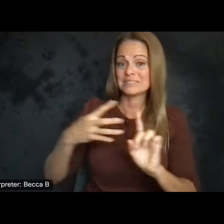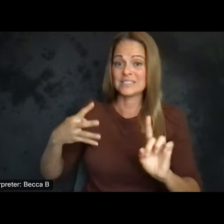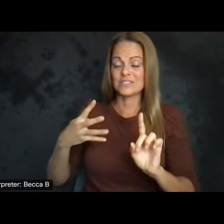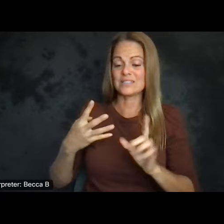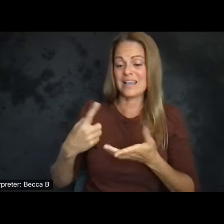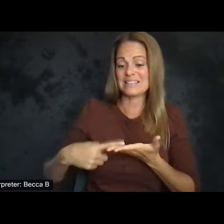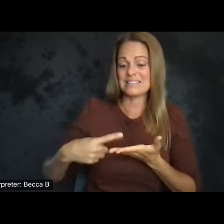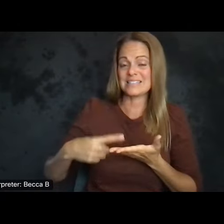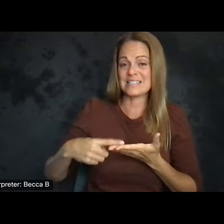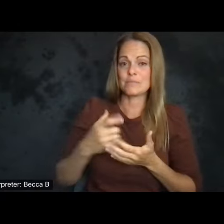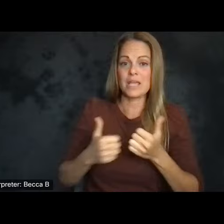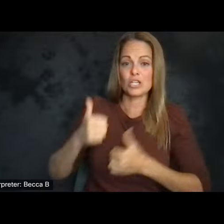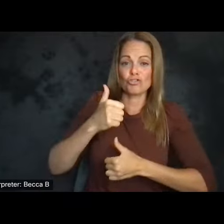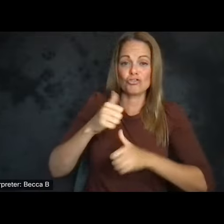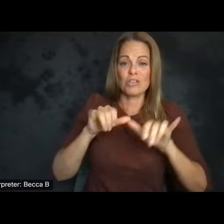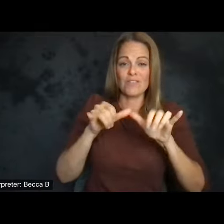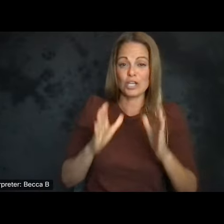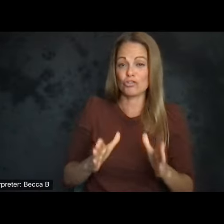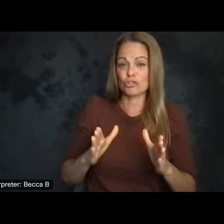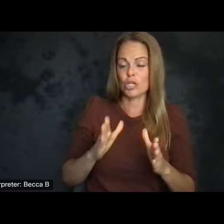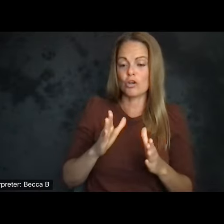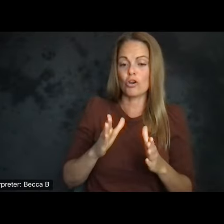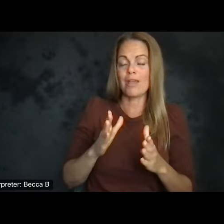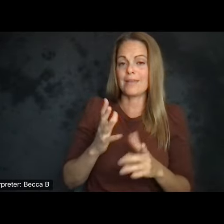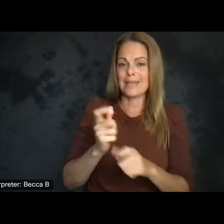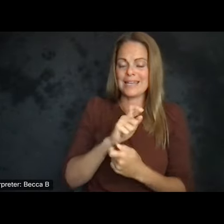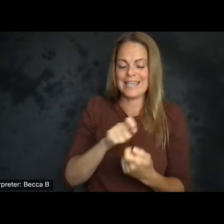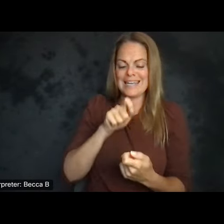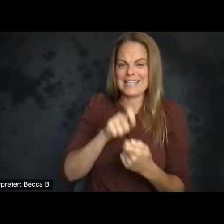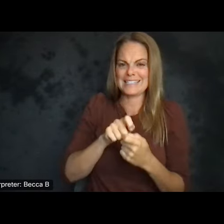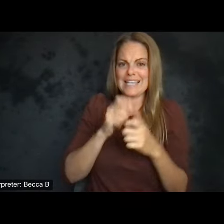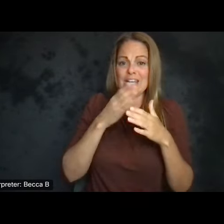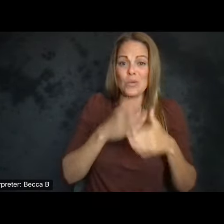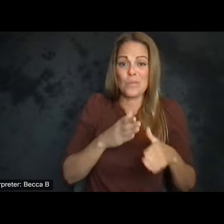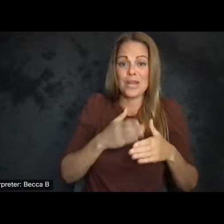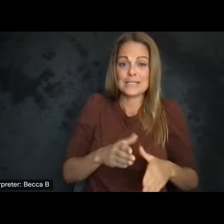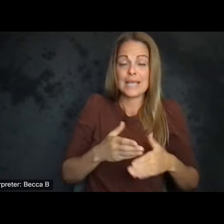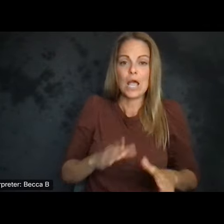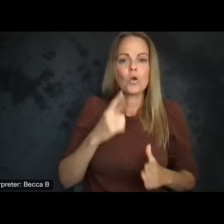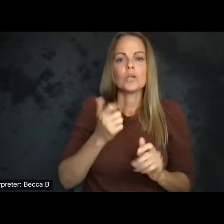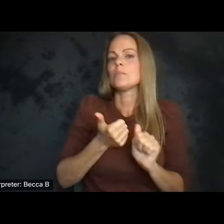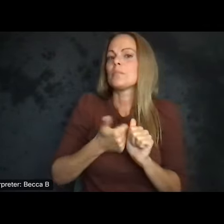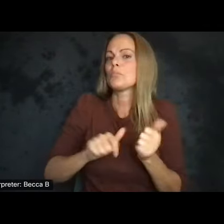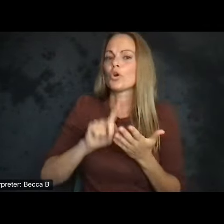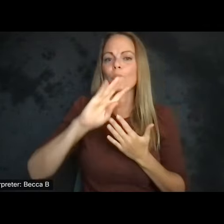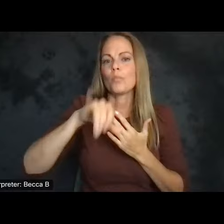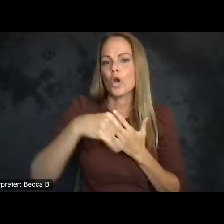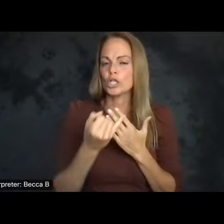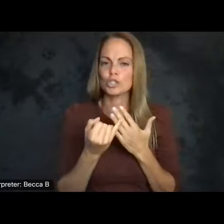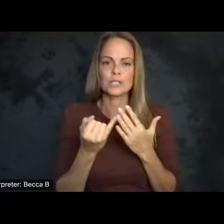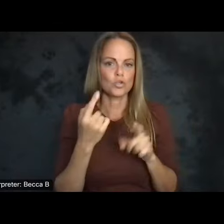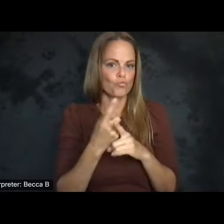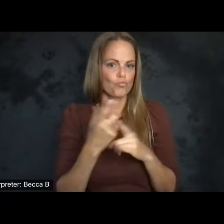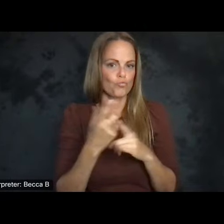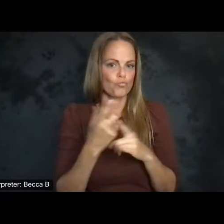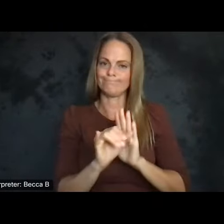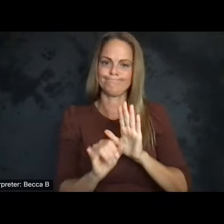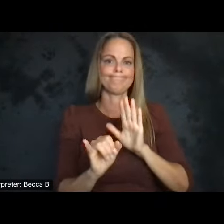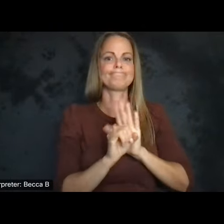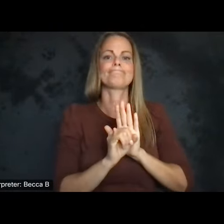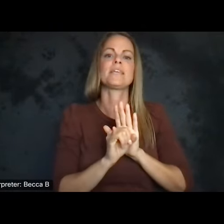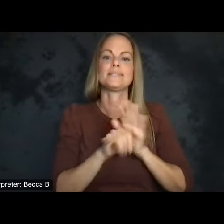and get those for you, exactly what that breakdown is. But per project, I can't really, at this time, identify